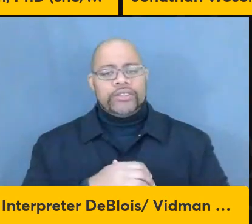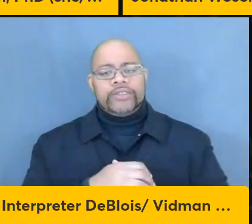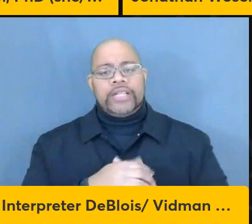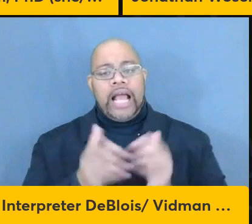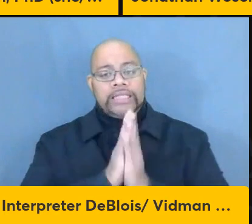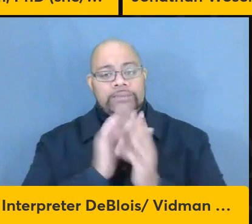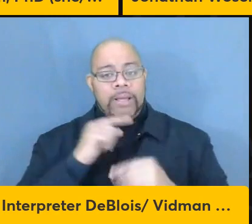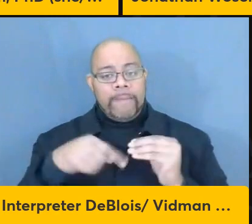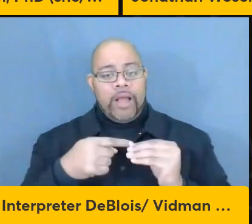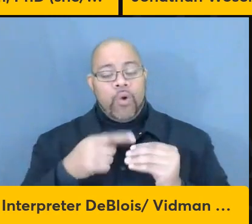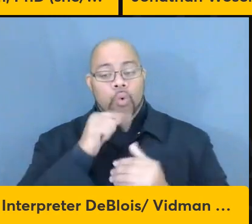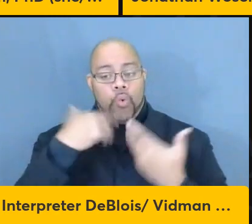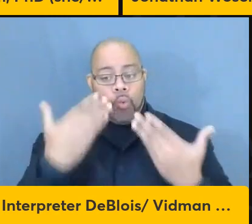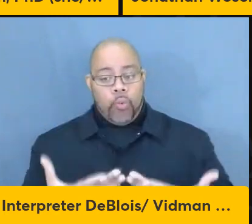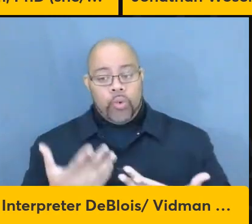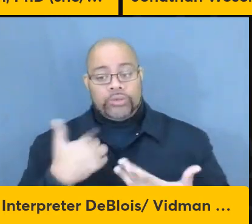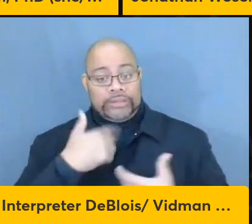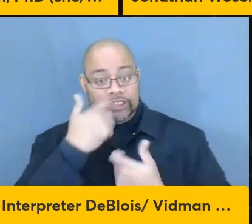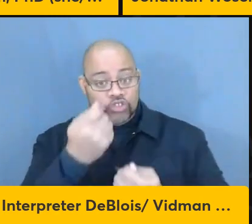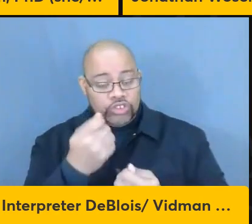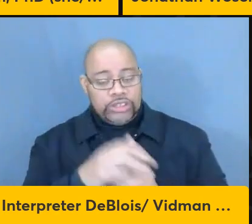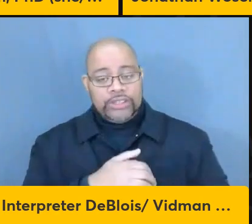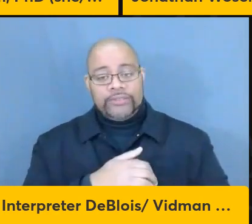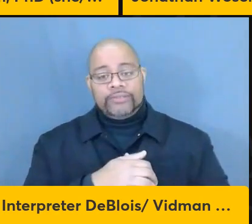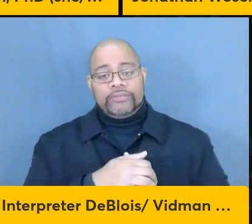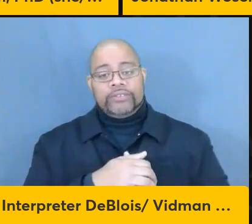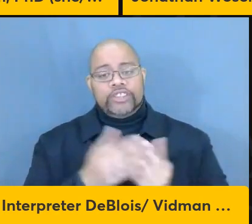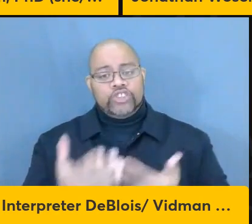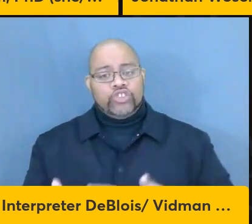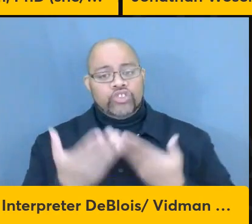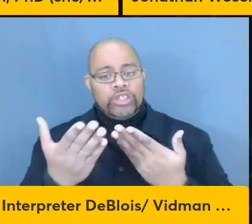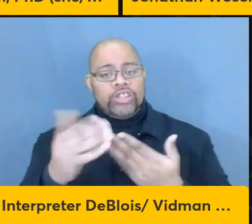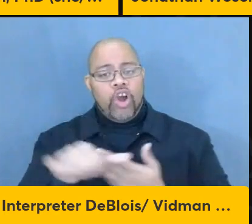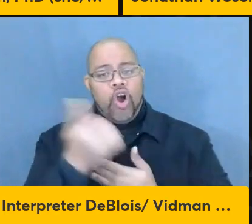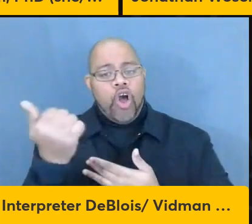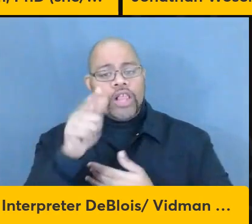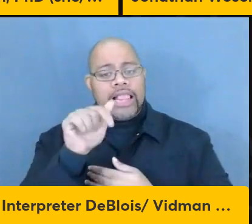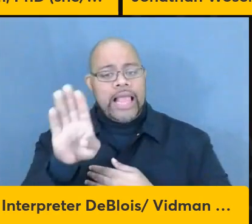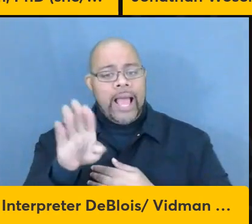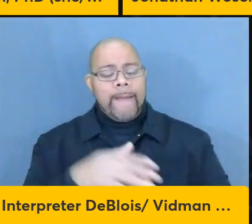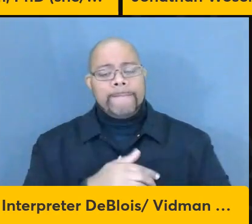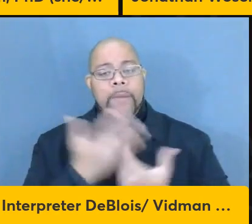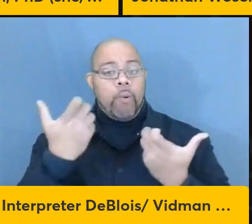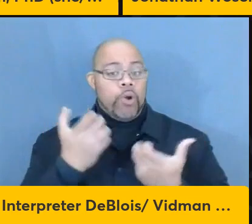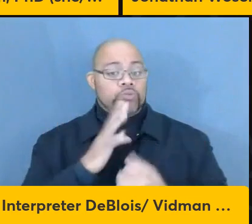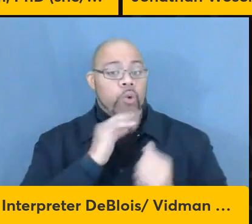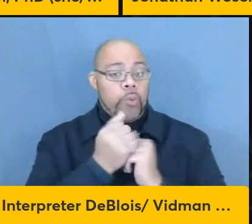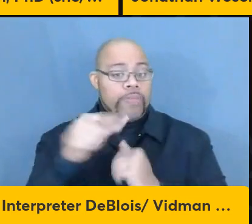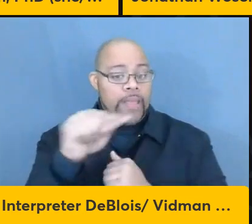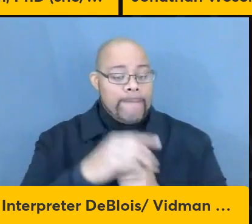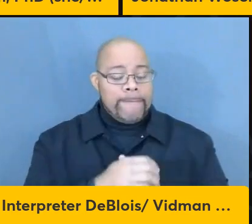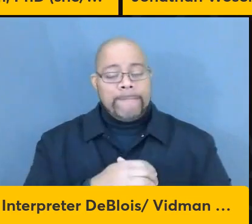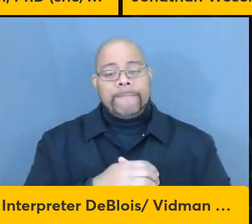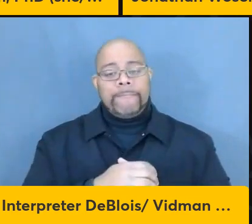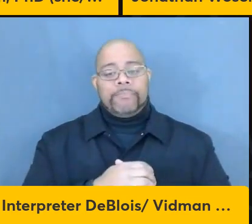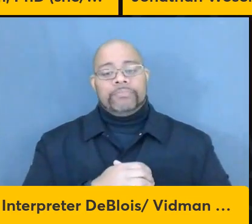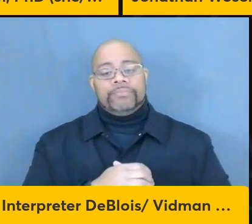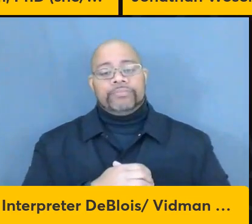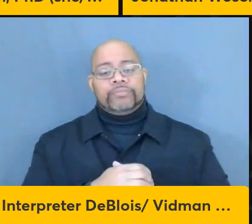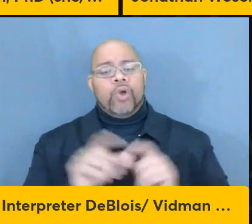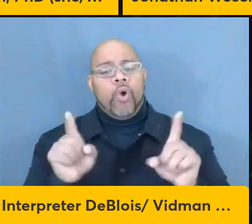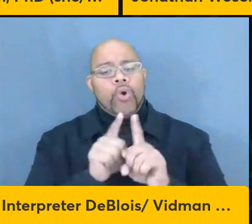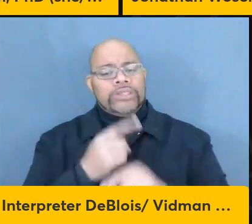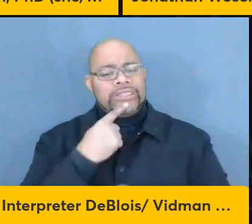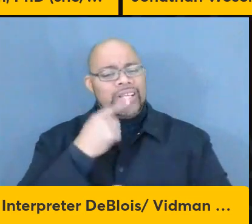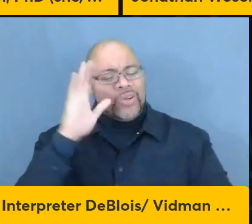asked me about who I was and what I was interested in. She suggested other labs I might want to talk with. She also